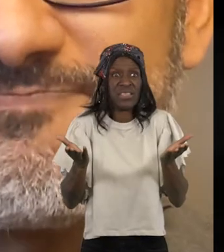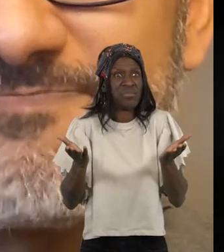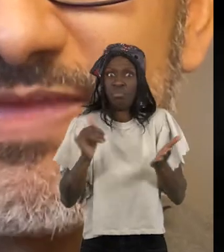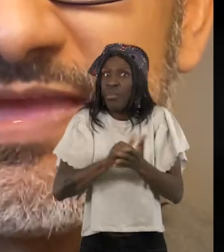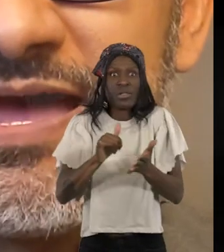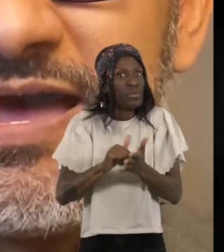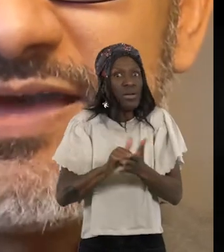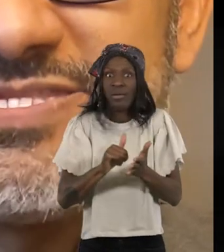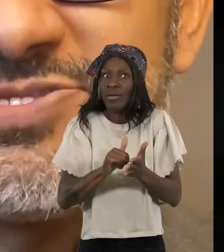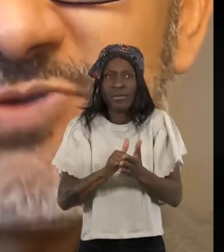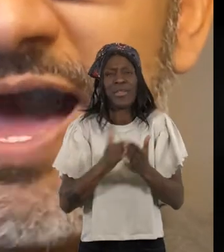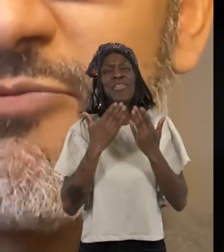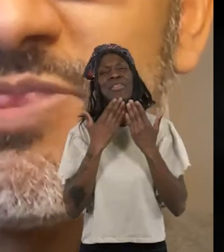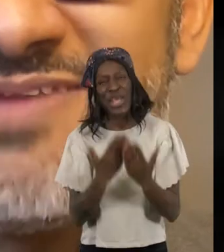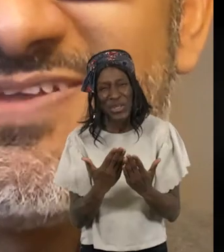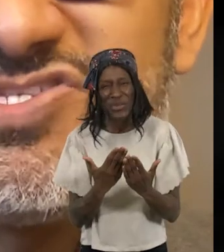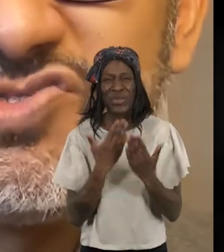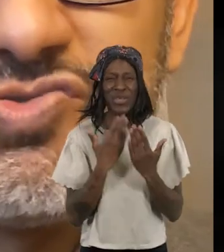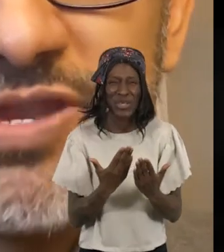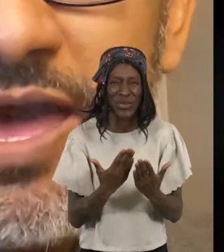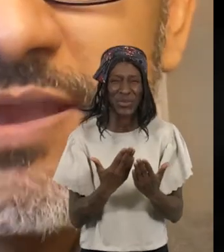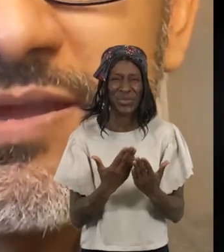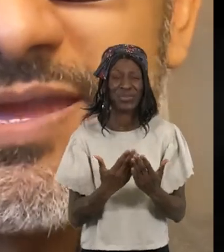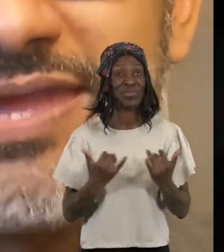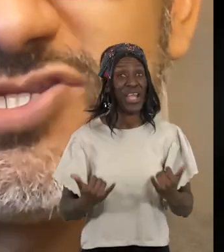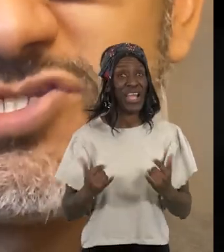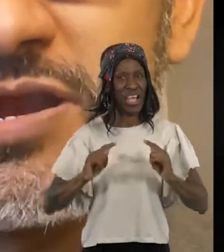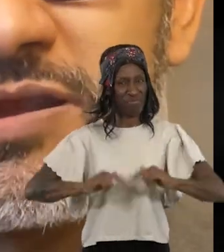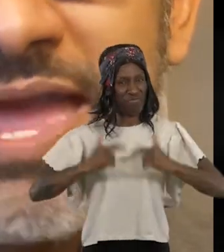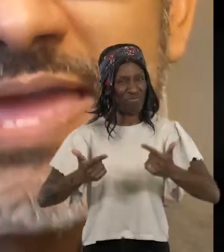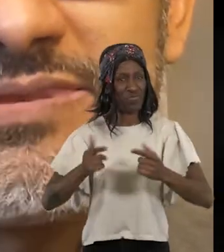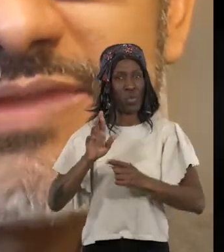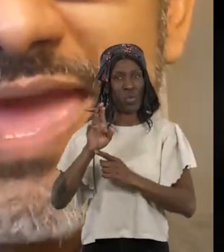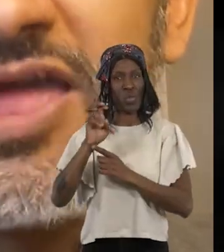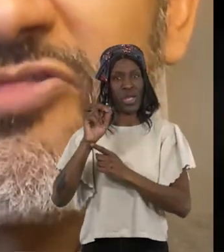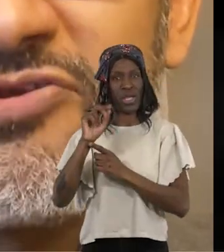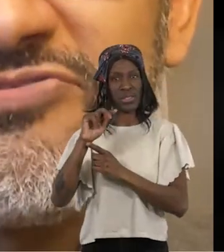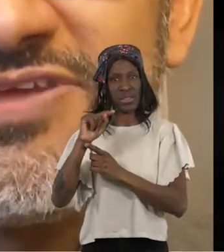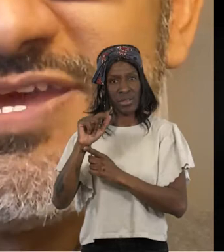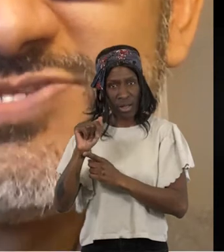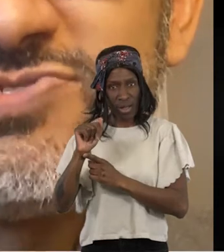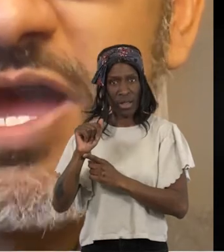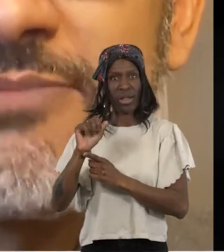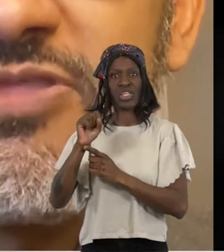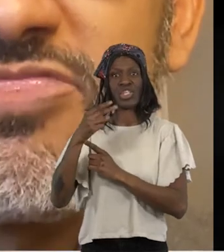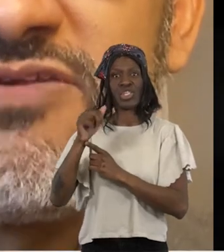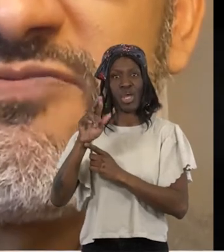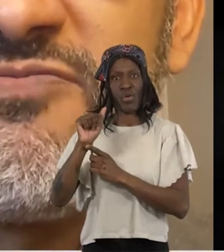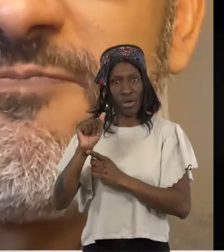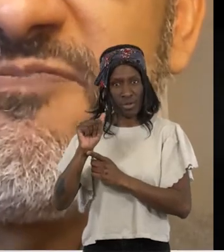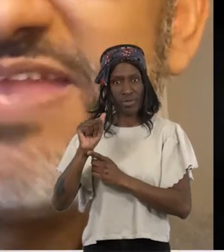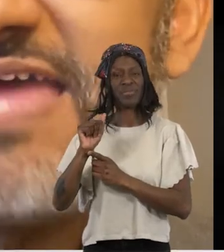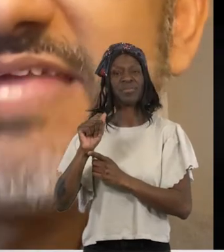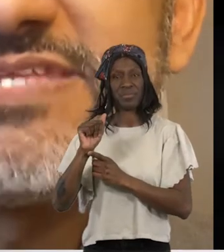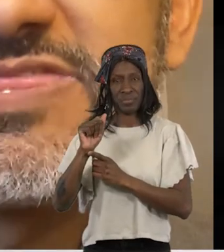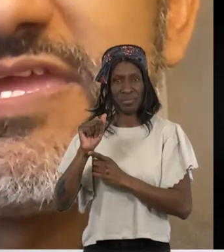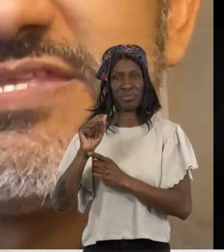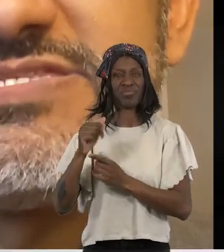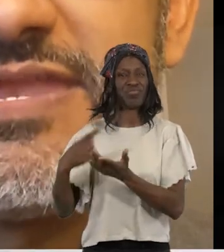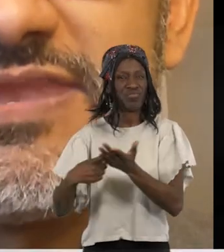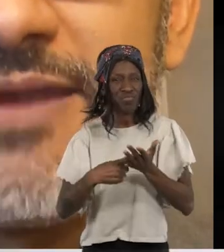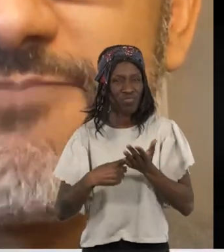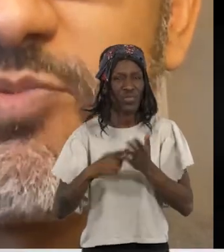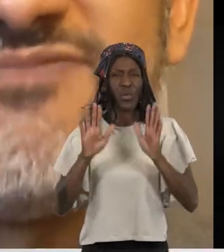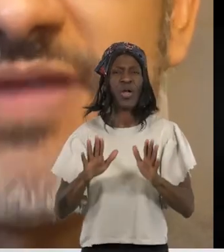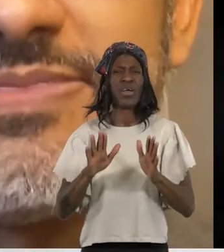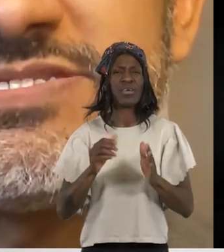you. So I will leave it to Renata and Shara and others to talk about the fantastic things